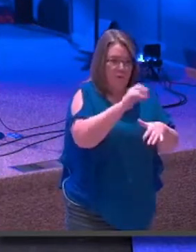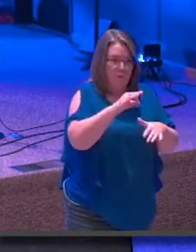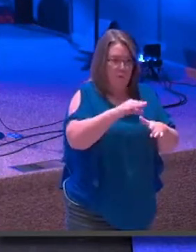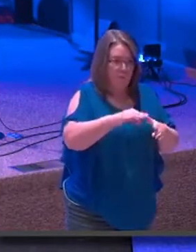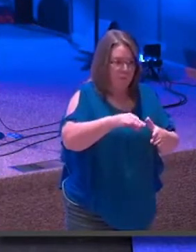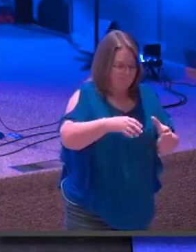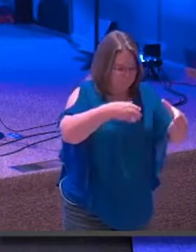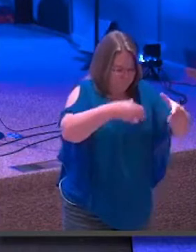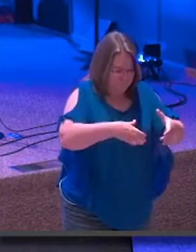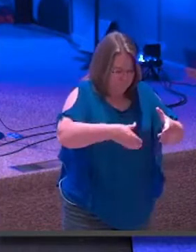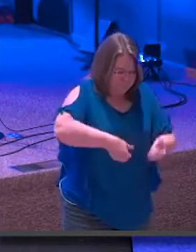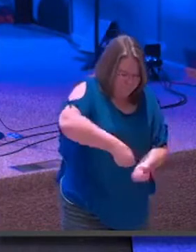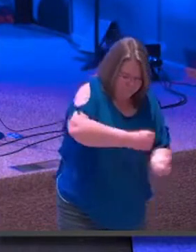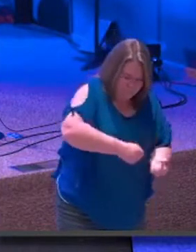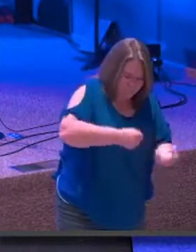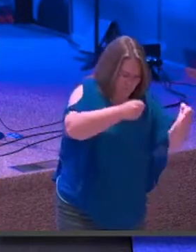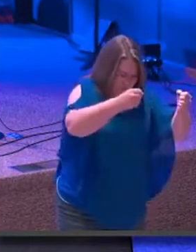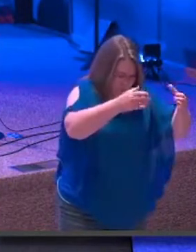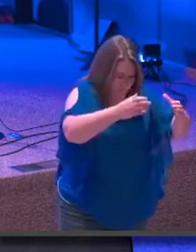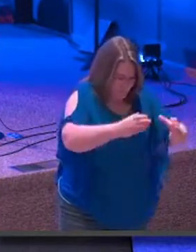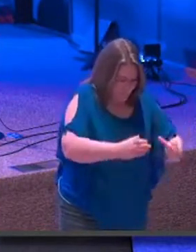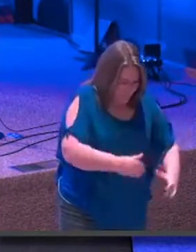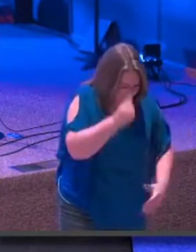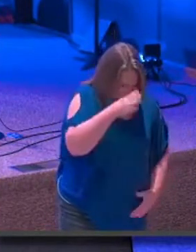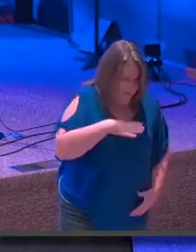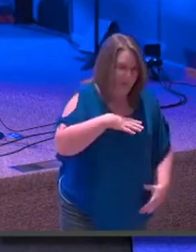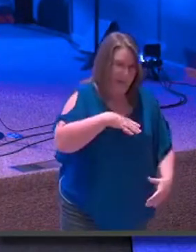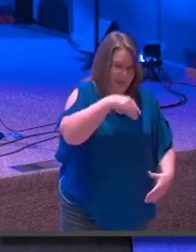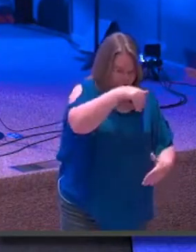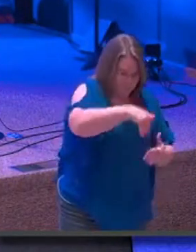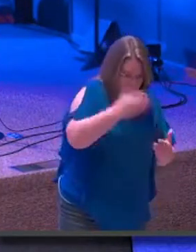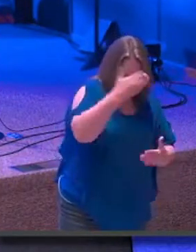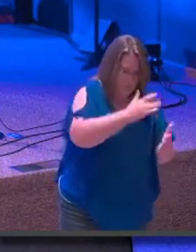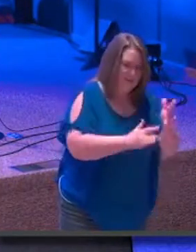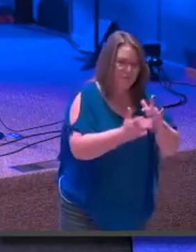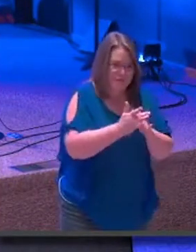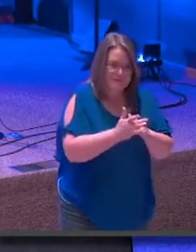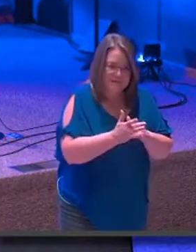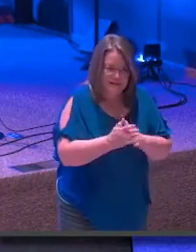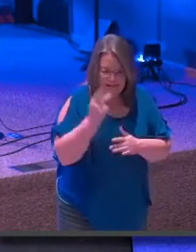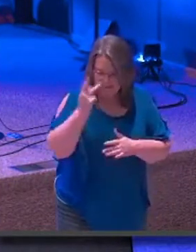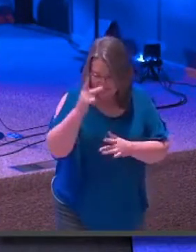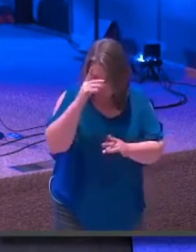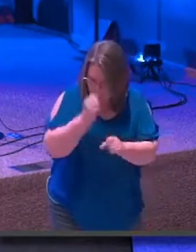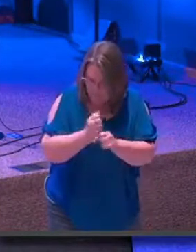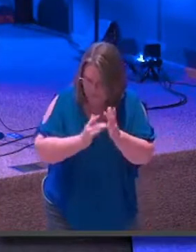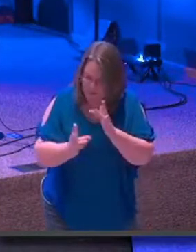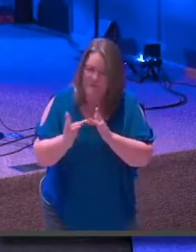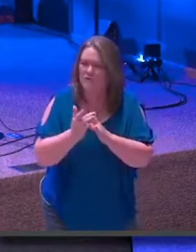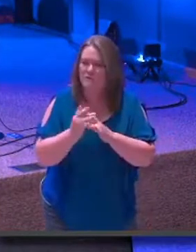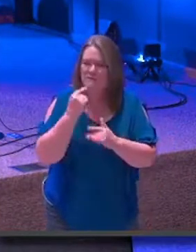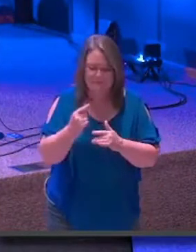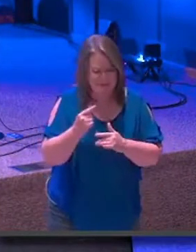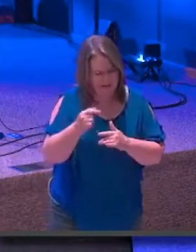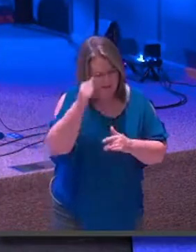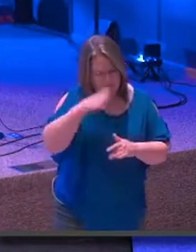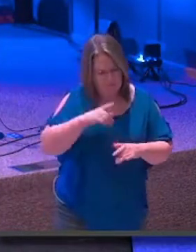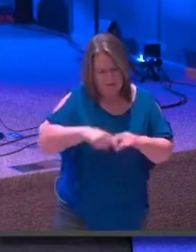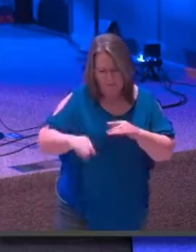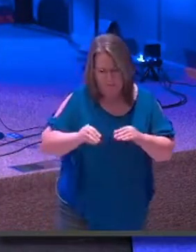Then they lowered the man on his mat right down in front of Jesus. Seeing their faith, Jesus said to the paralyzed man,